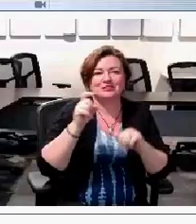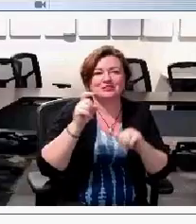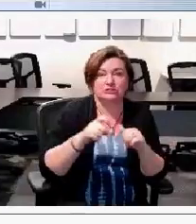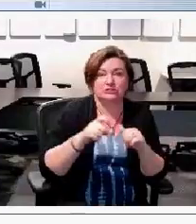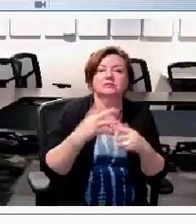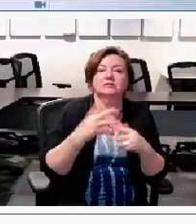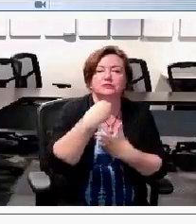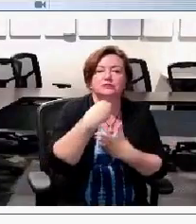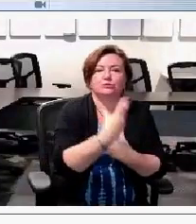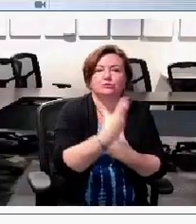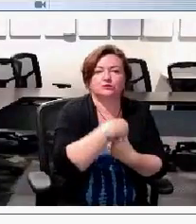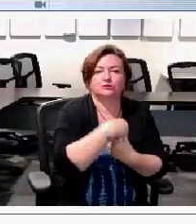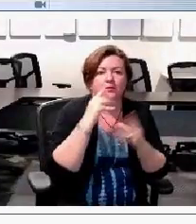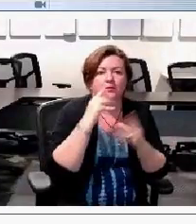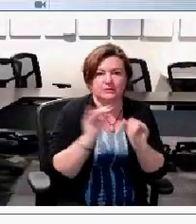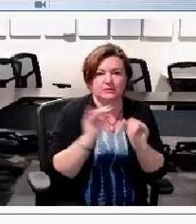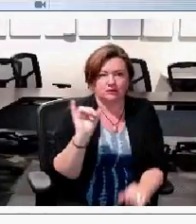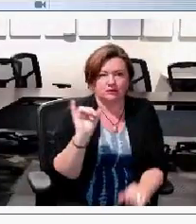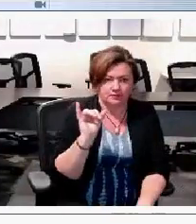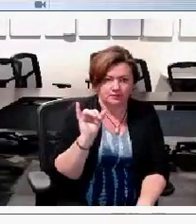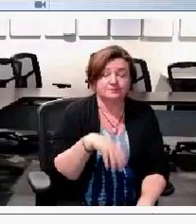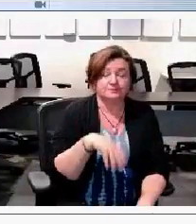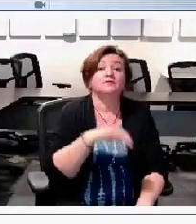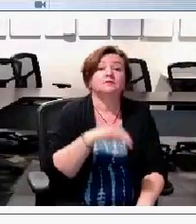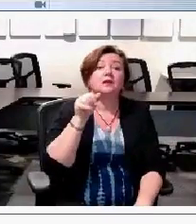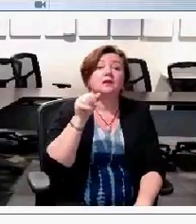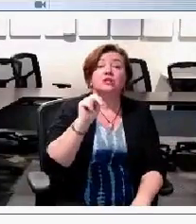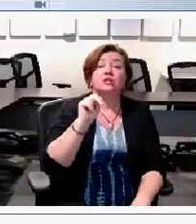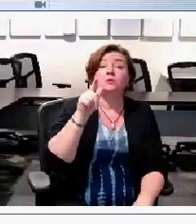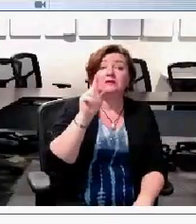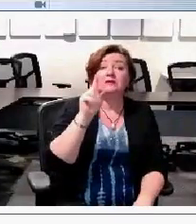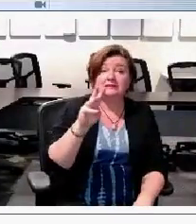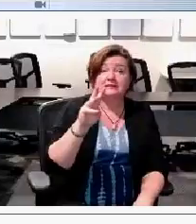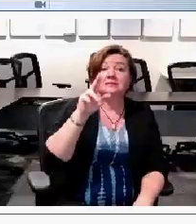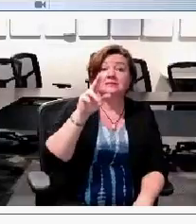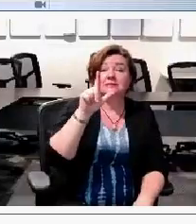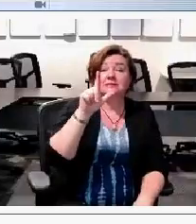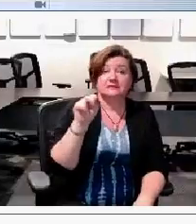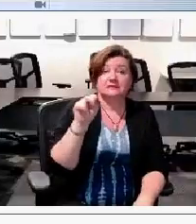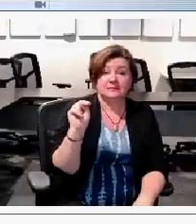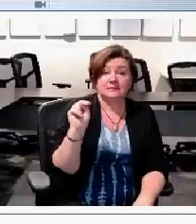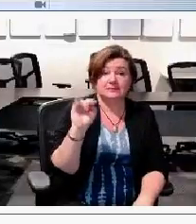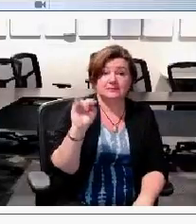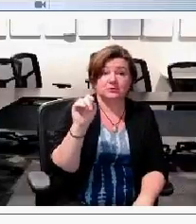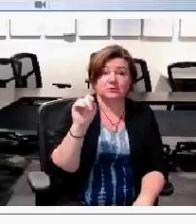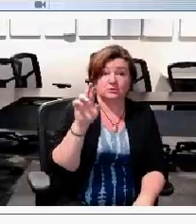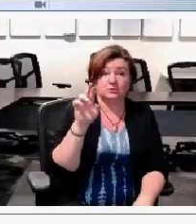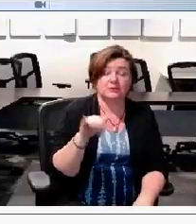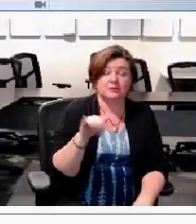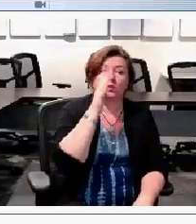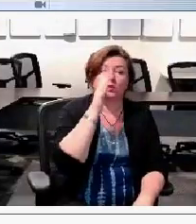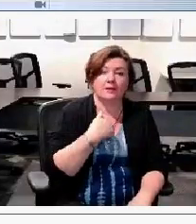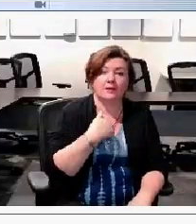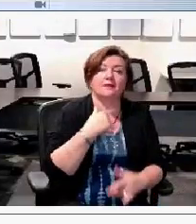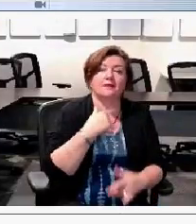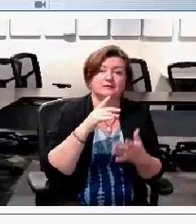communication needs to that as well. Lynn McQuarrie, the director of the Western Canadian Center for